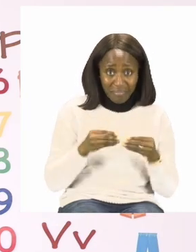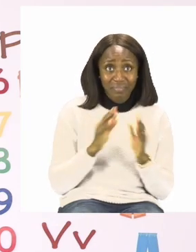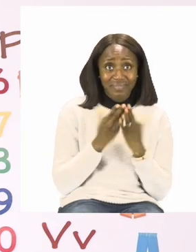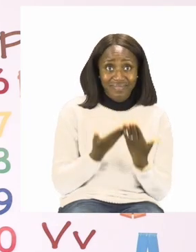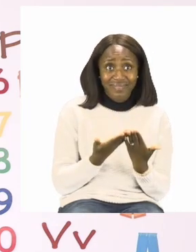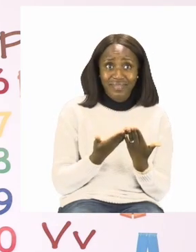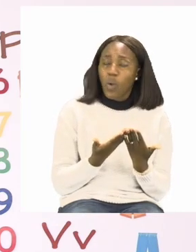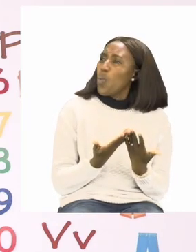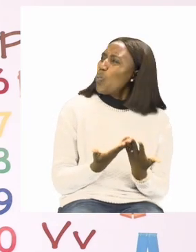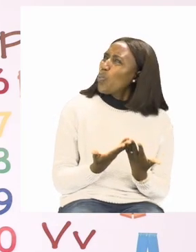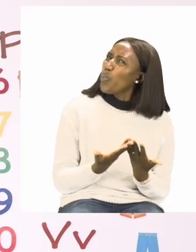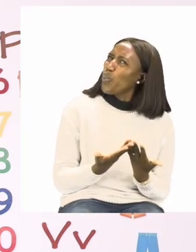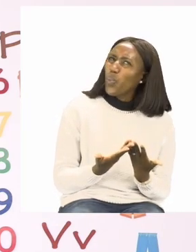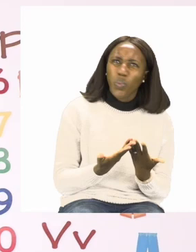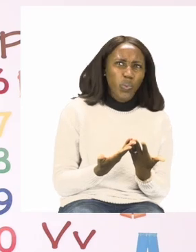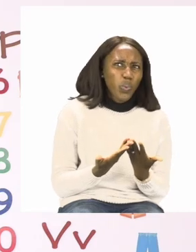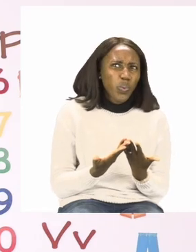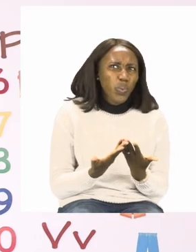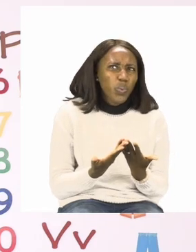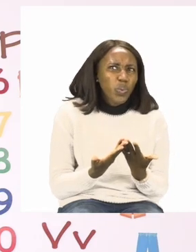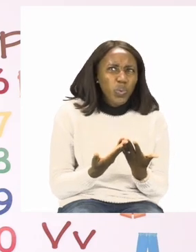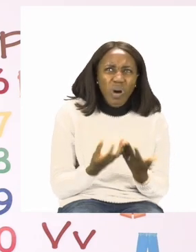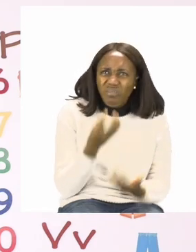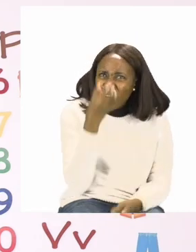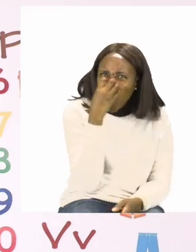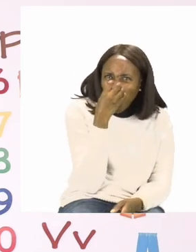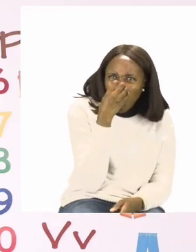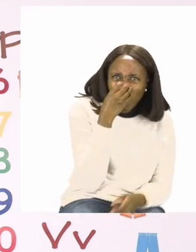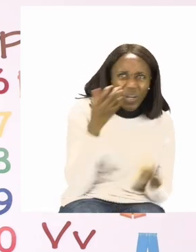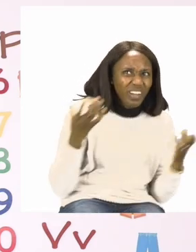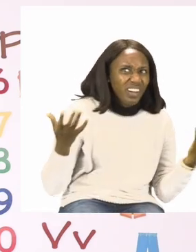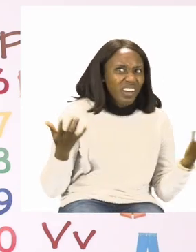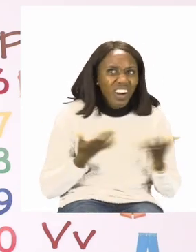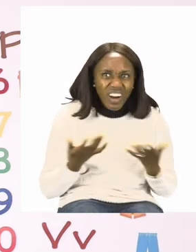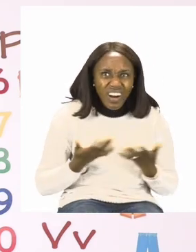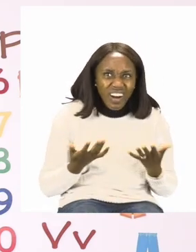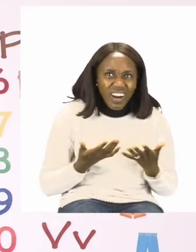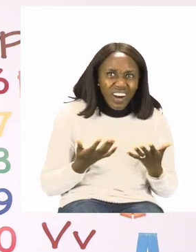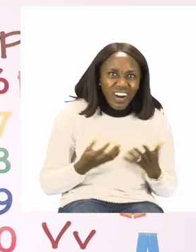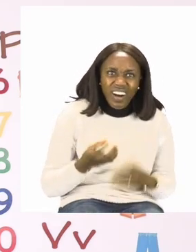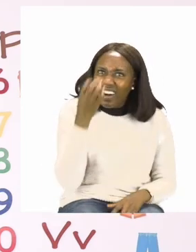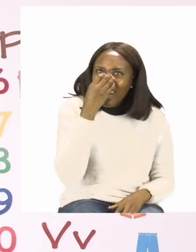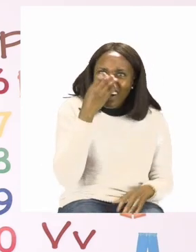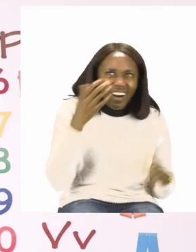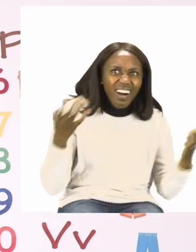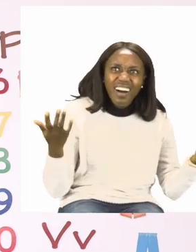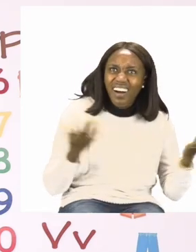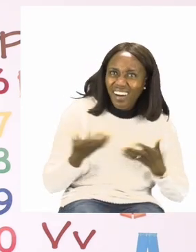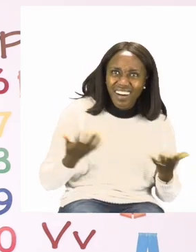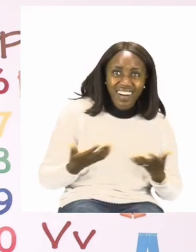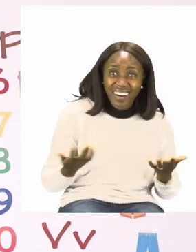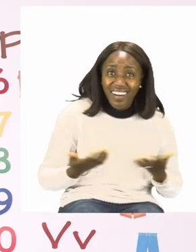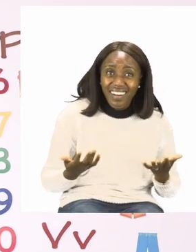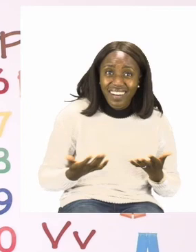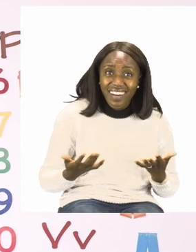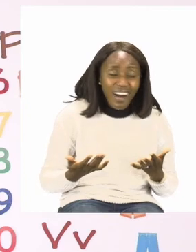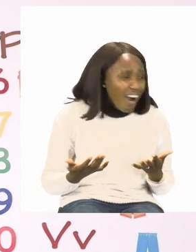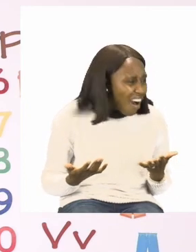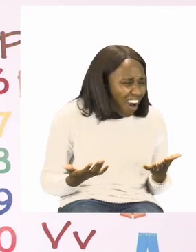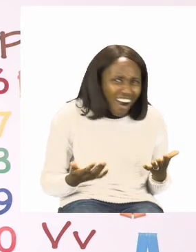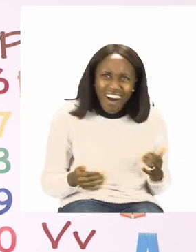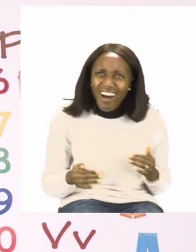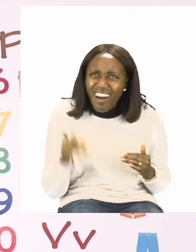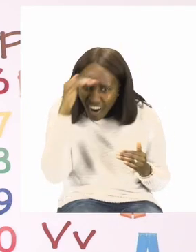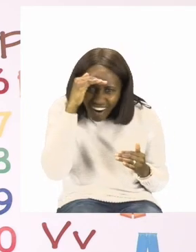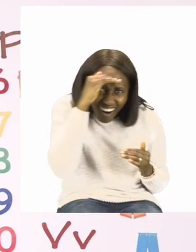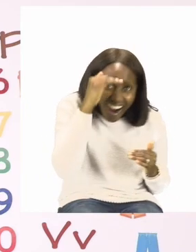wonder though, I've been looking for him the whole lesson. Zoshi, where are you? Did you hide from me again?